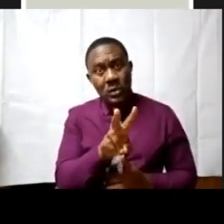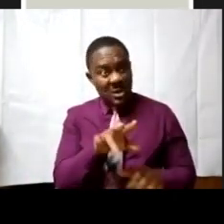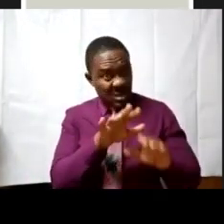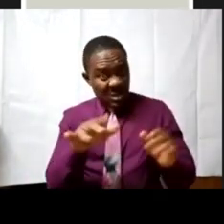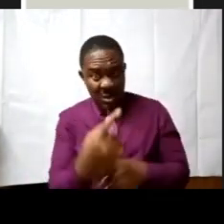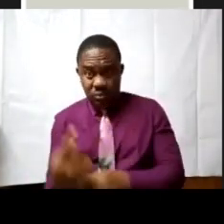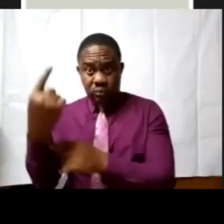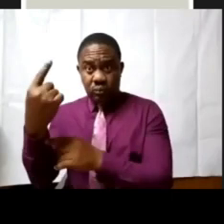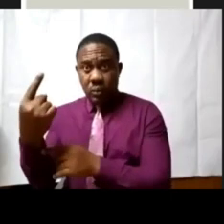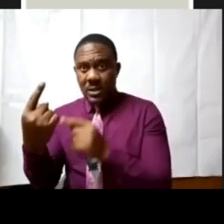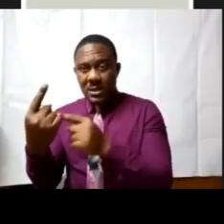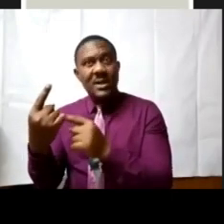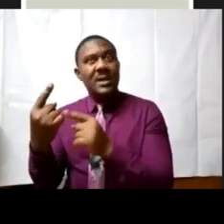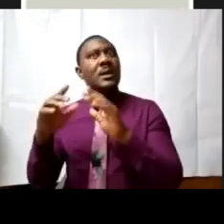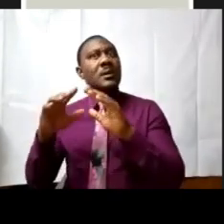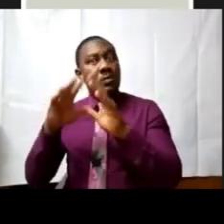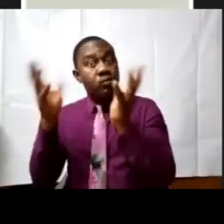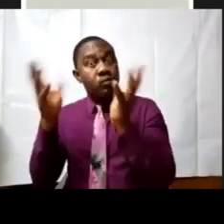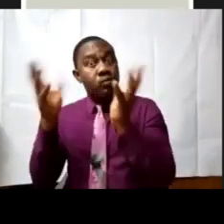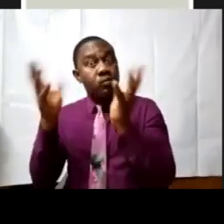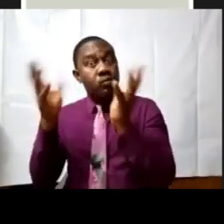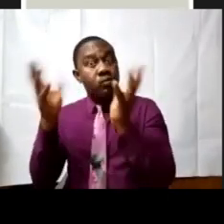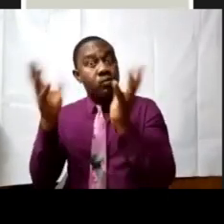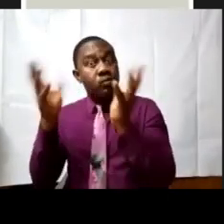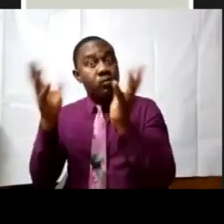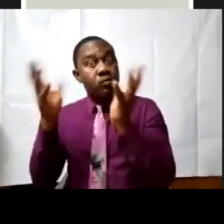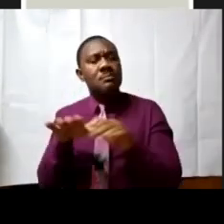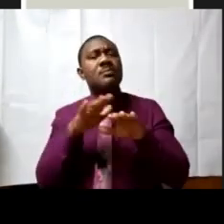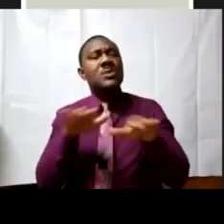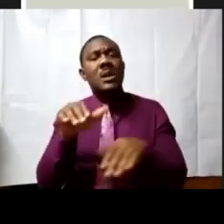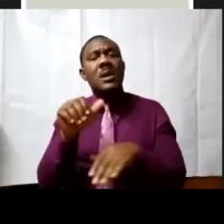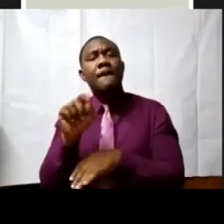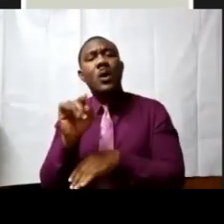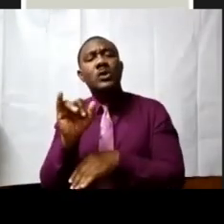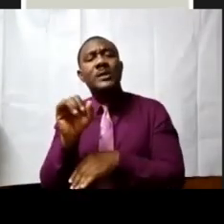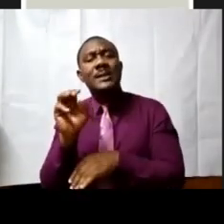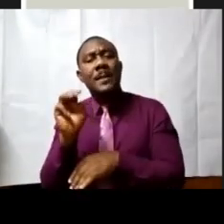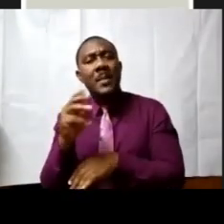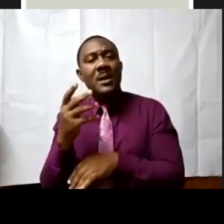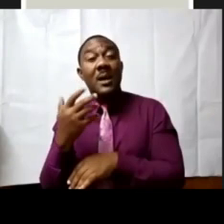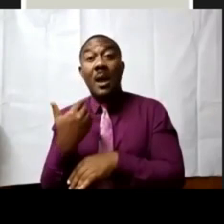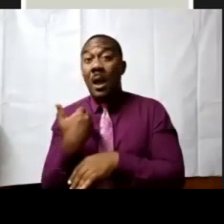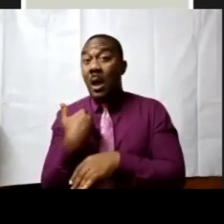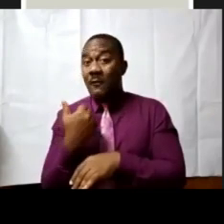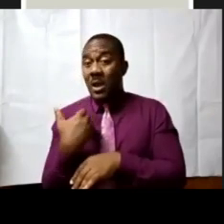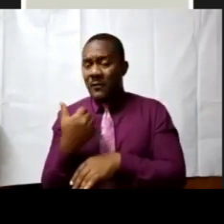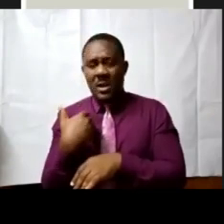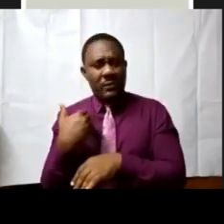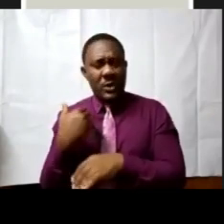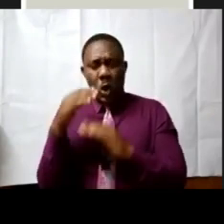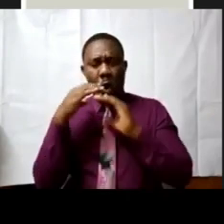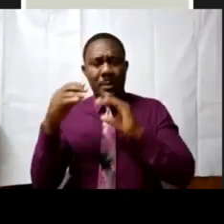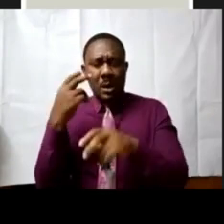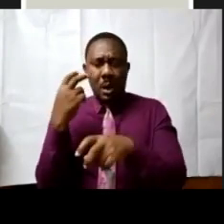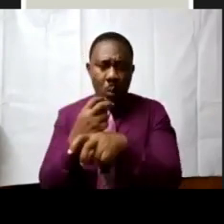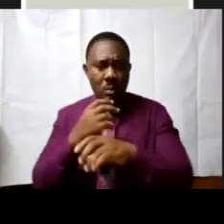worldwide. And children with autism spectrum disorders have a variety of communication difficulties that have